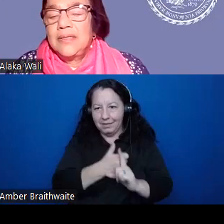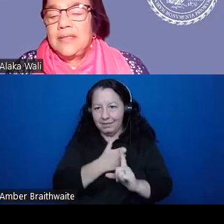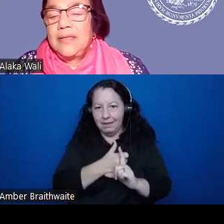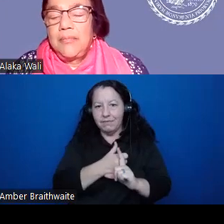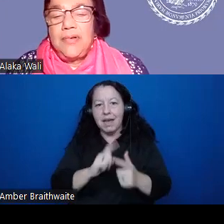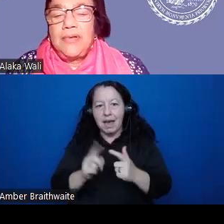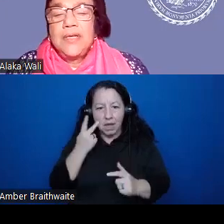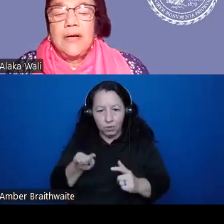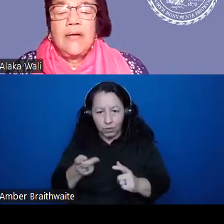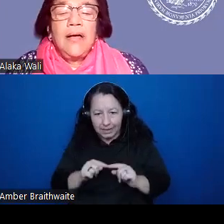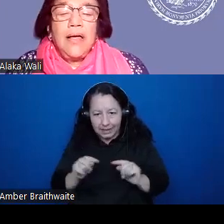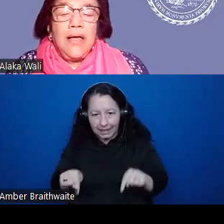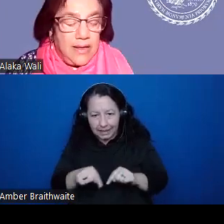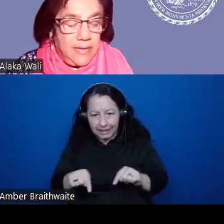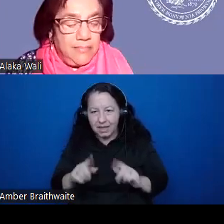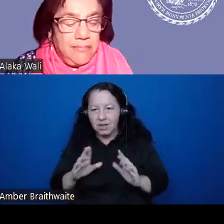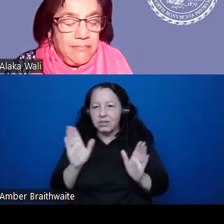little label here.